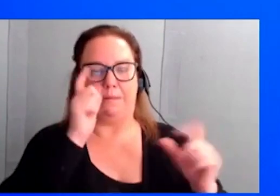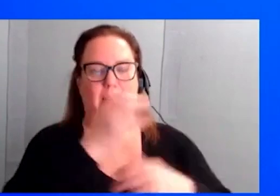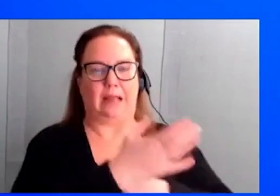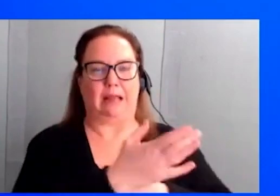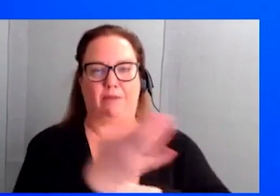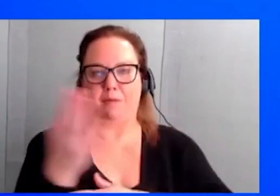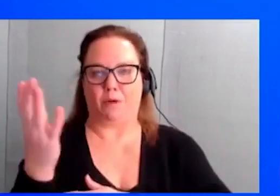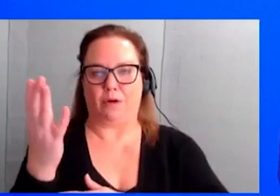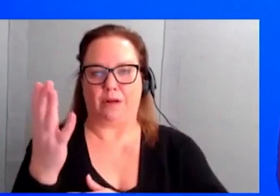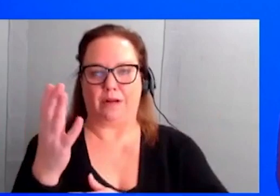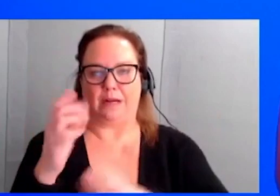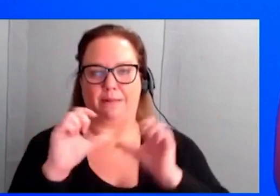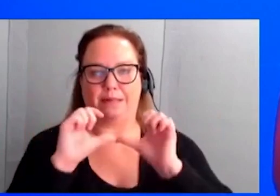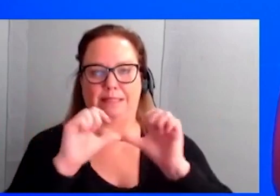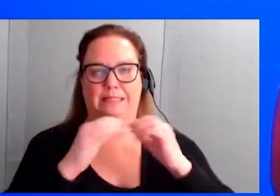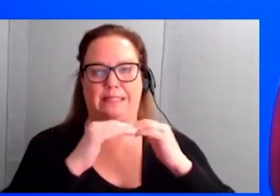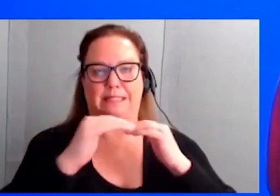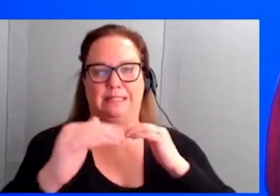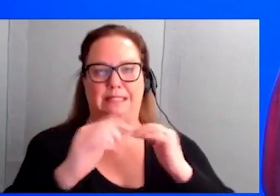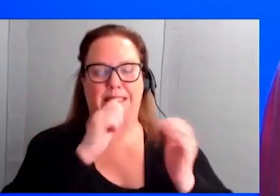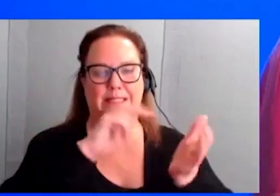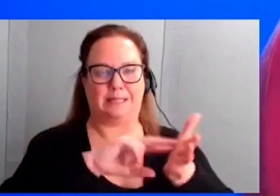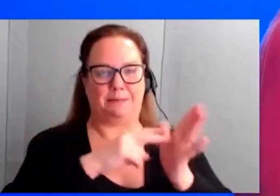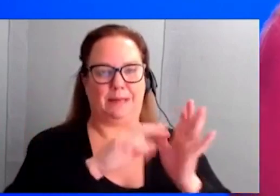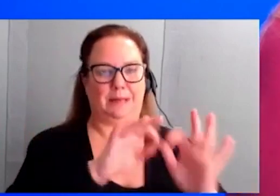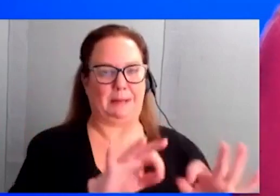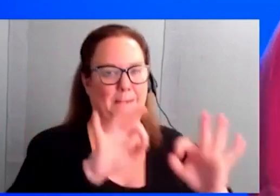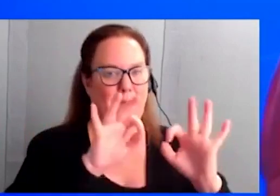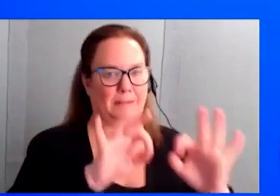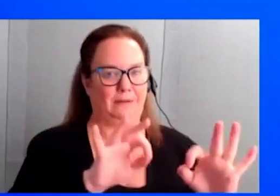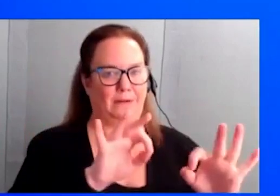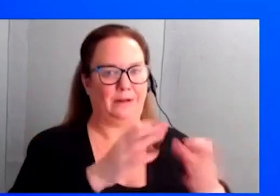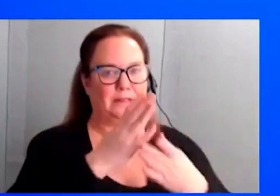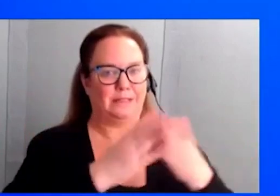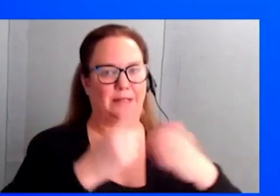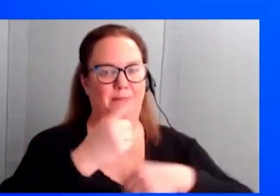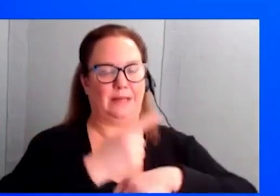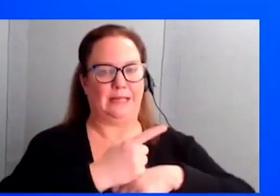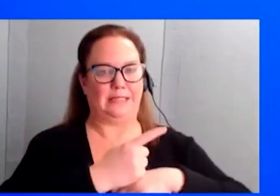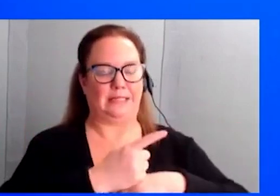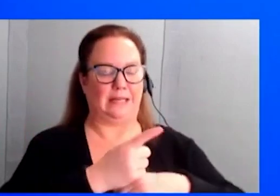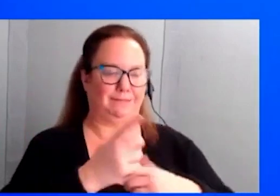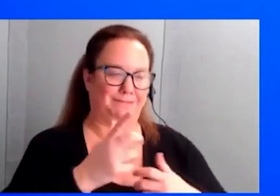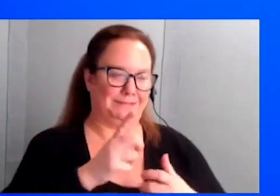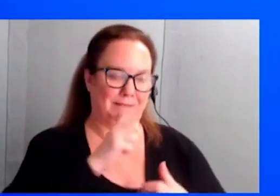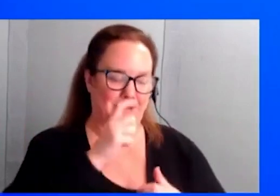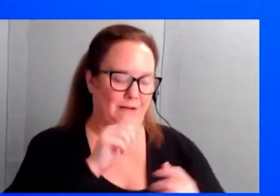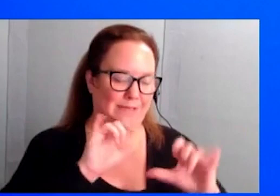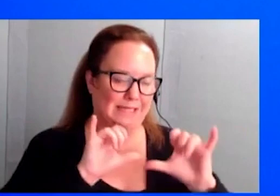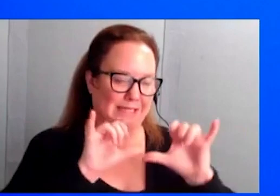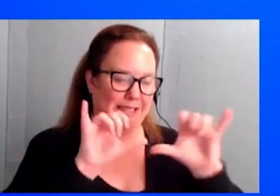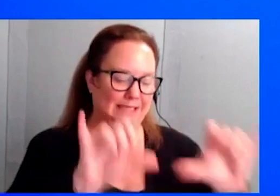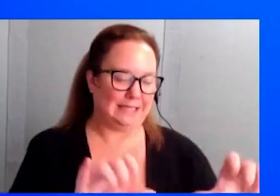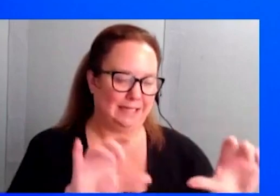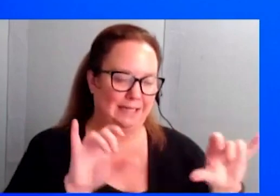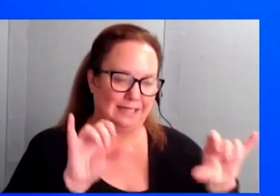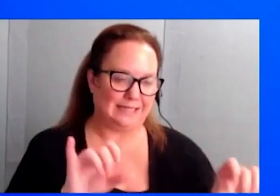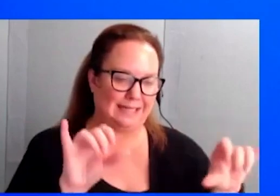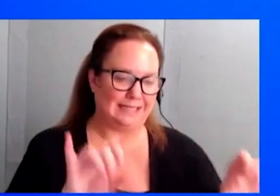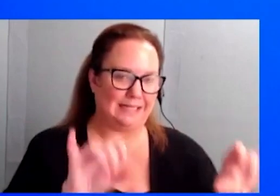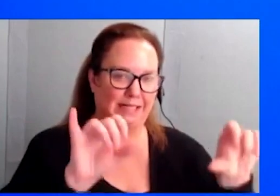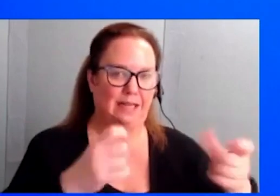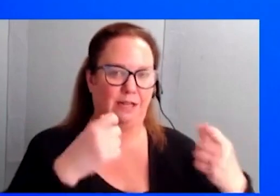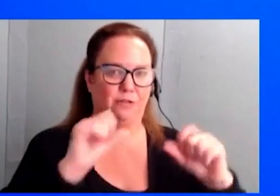I'm consistent. Consistent doesn't mean perfect. So there's some days I miss this, but and I try to be